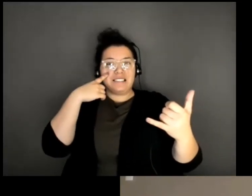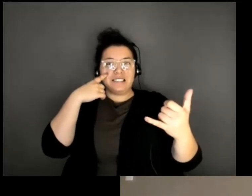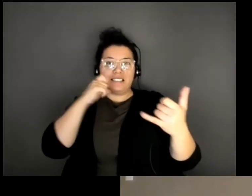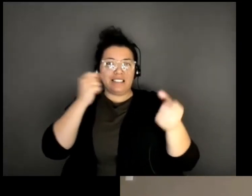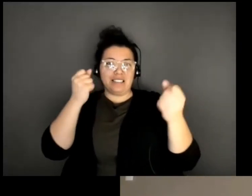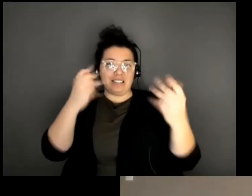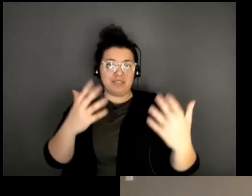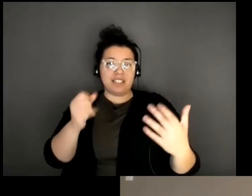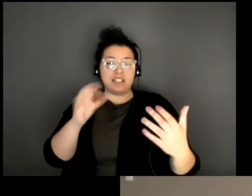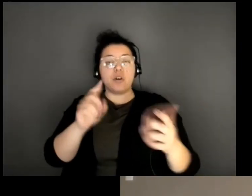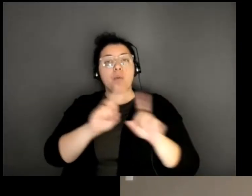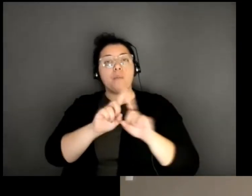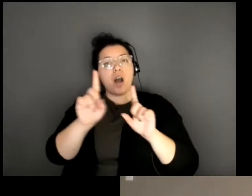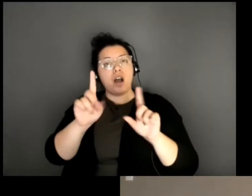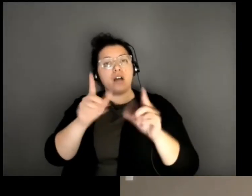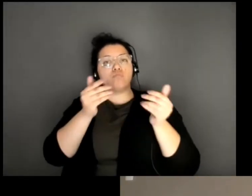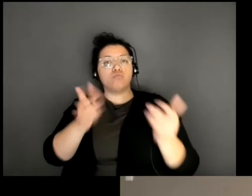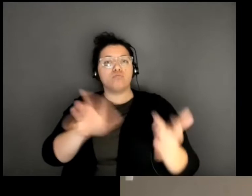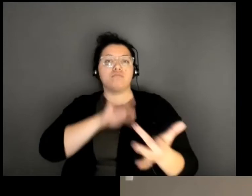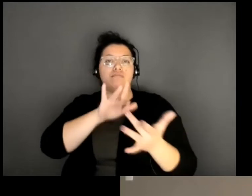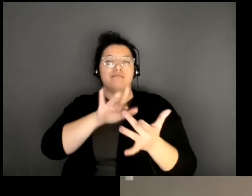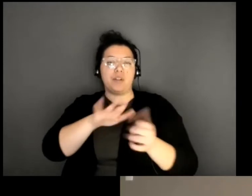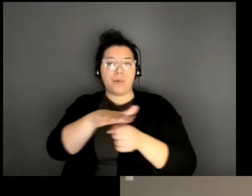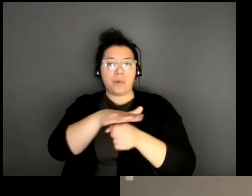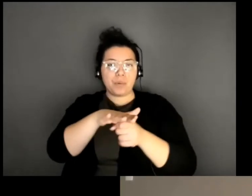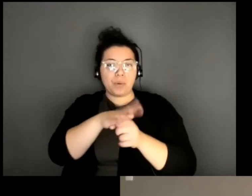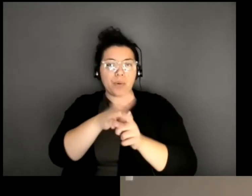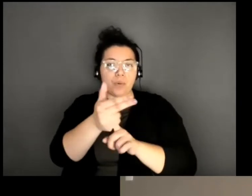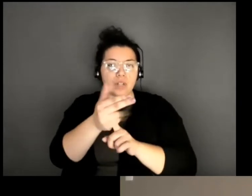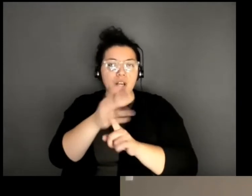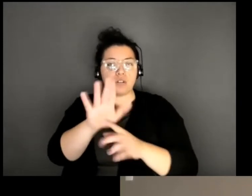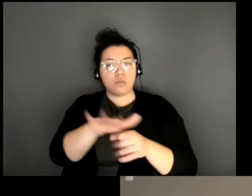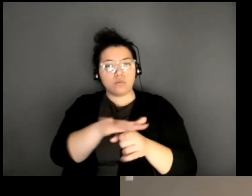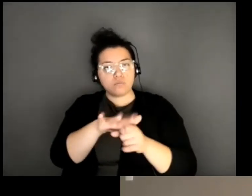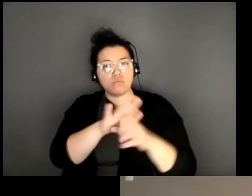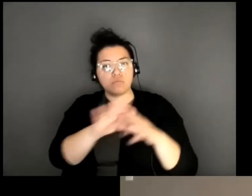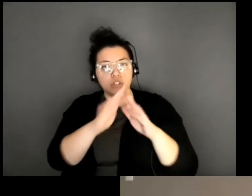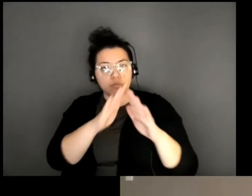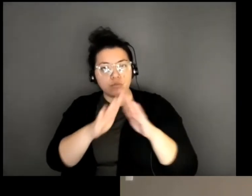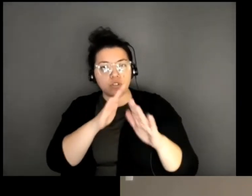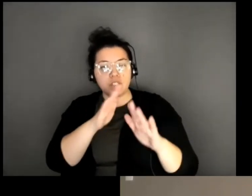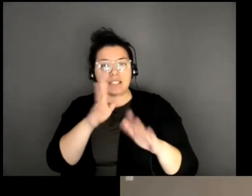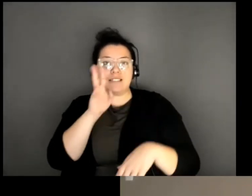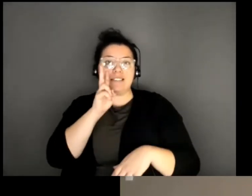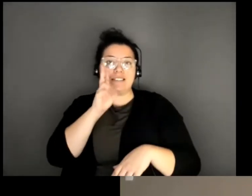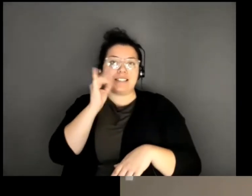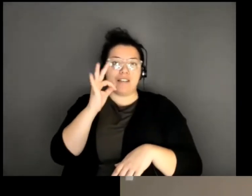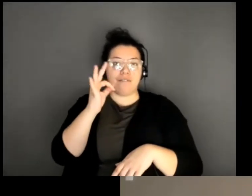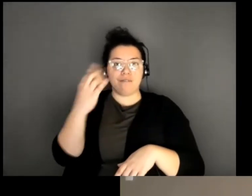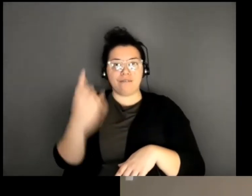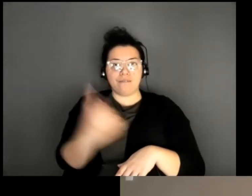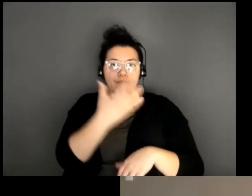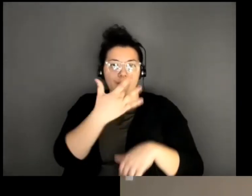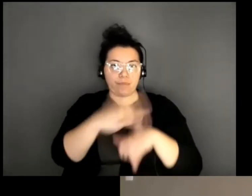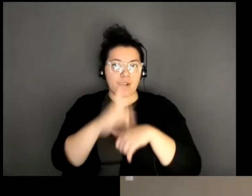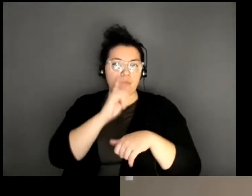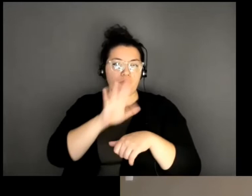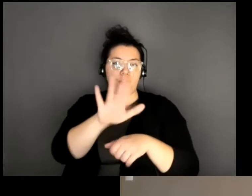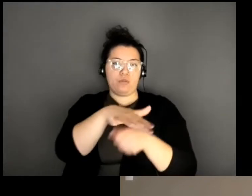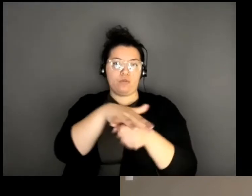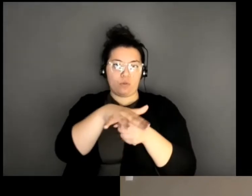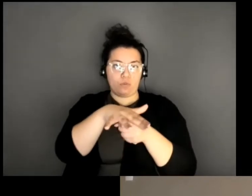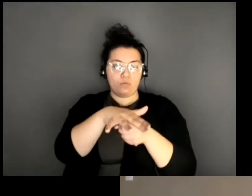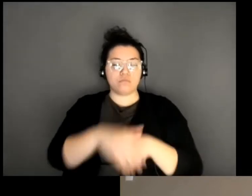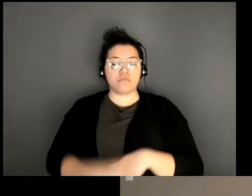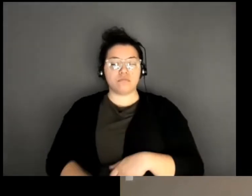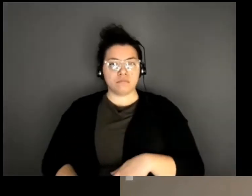out to the resources in your local area, in your local community, to determine what might be available at a local level.